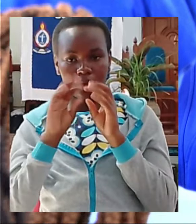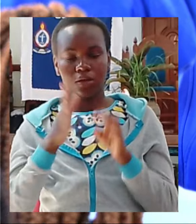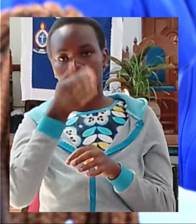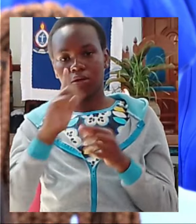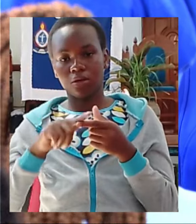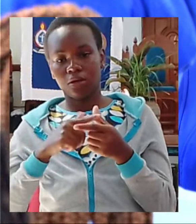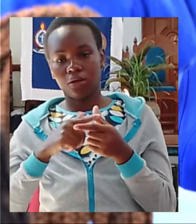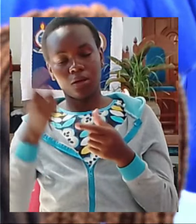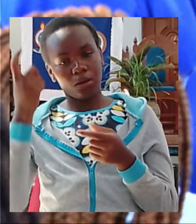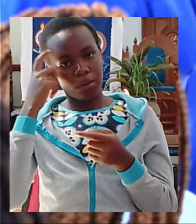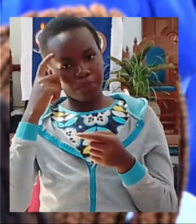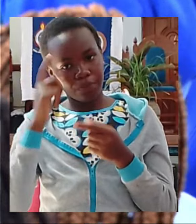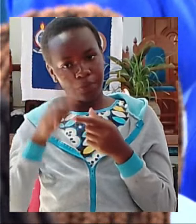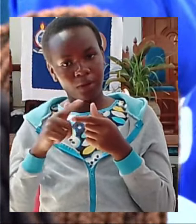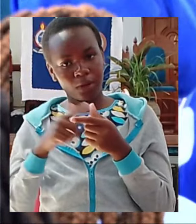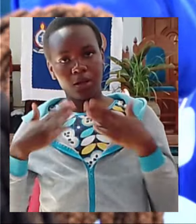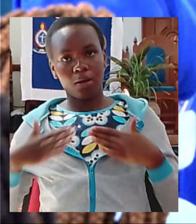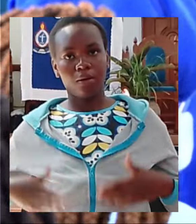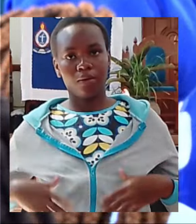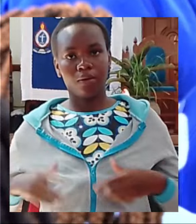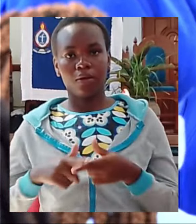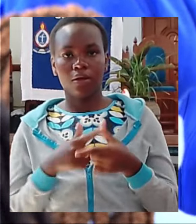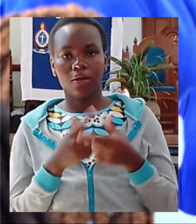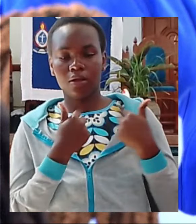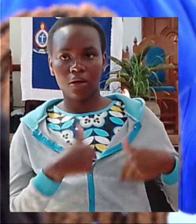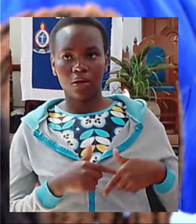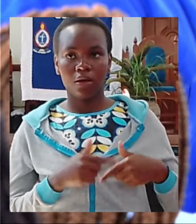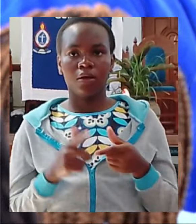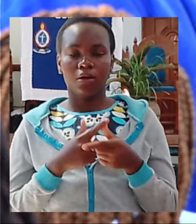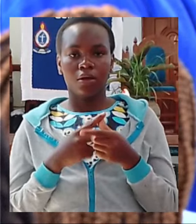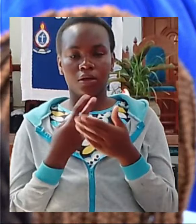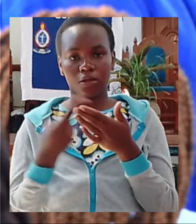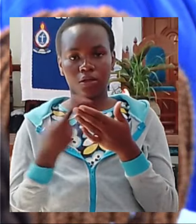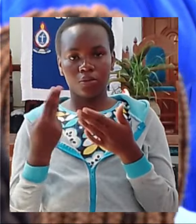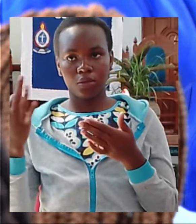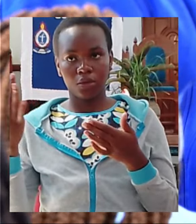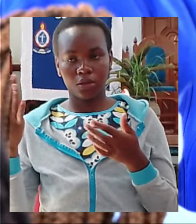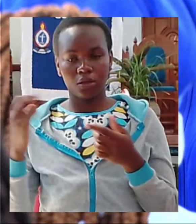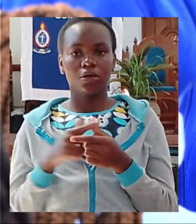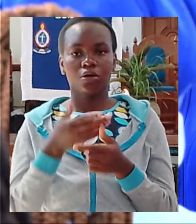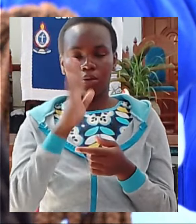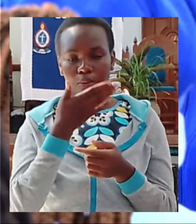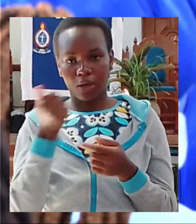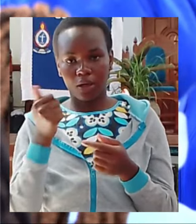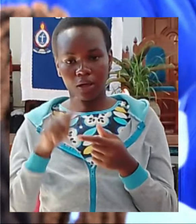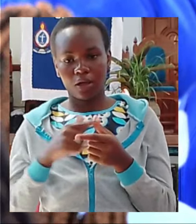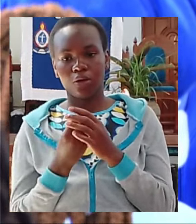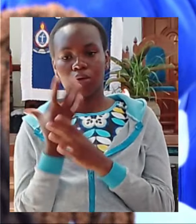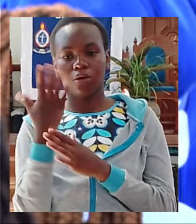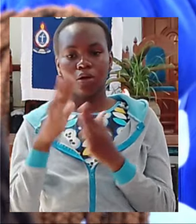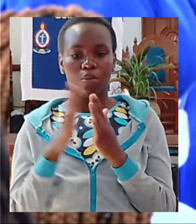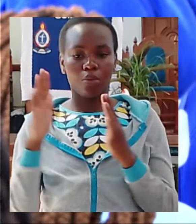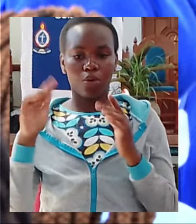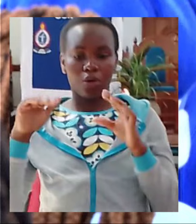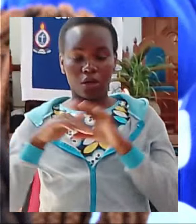Lord, in their minds, in their bodies, and in their hearts, oh dear Lord, and even spiritually, that they may know you better and even grow more in you, Jehovah